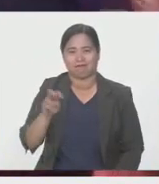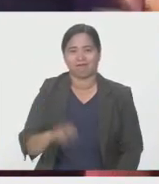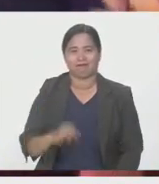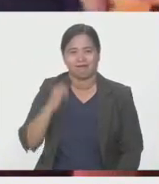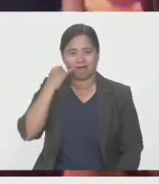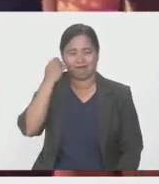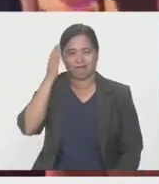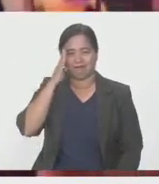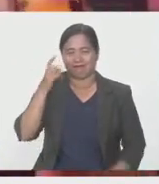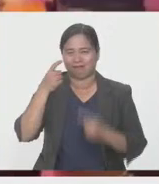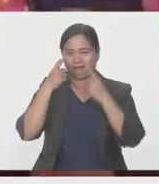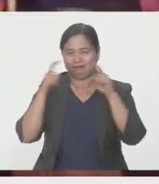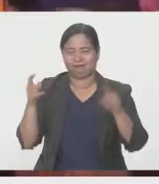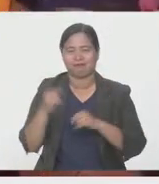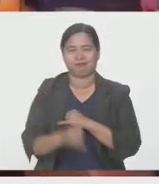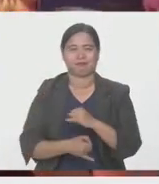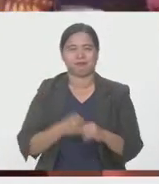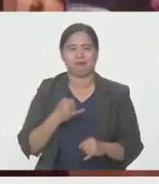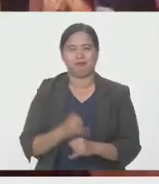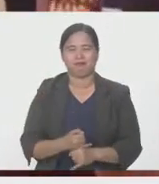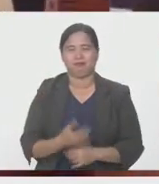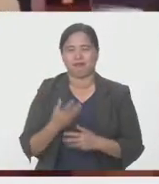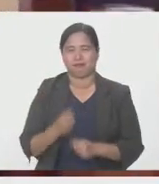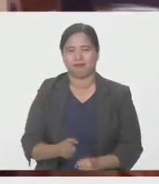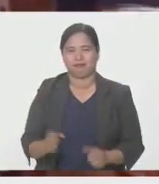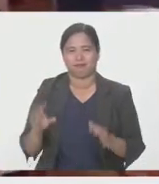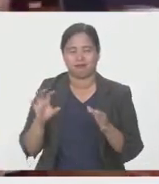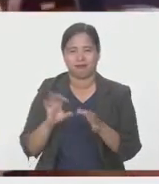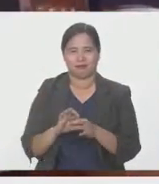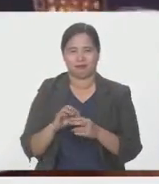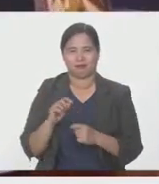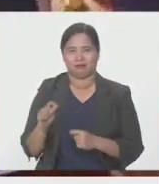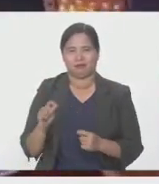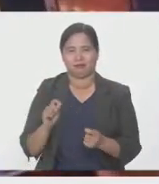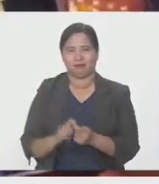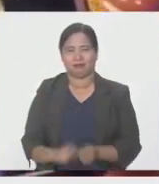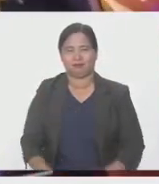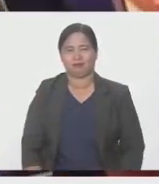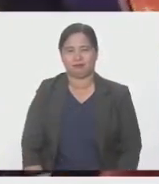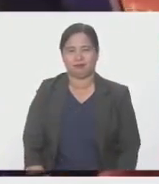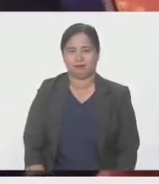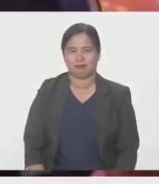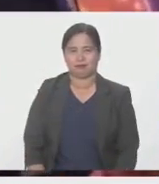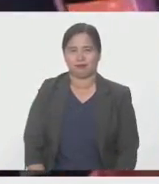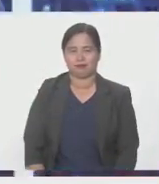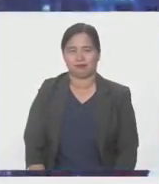for Matan ng Agila International. Trusted, connected, on point.